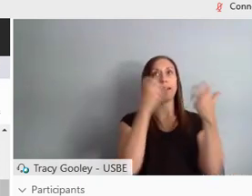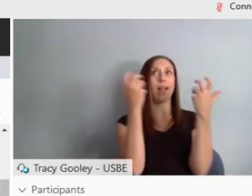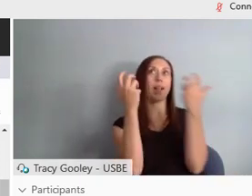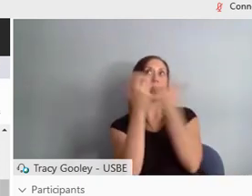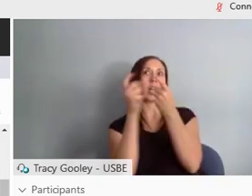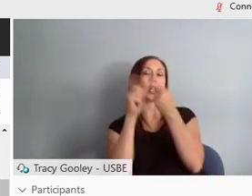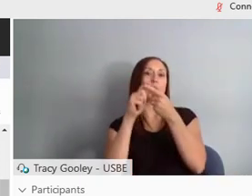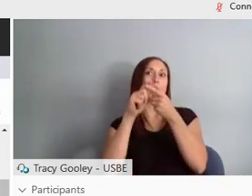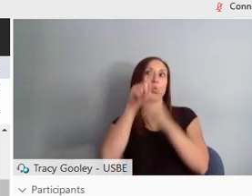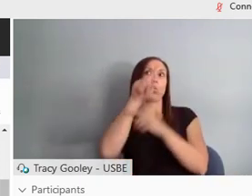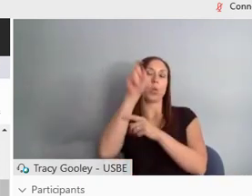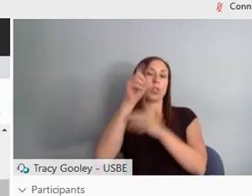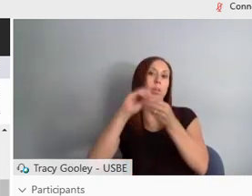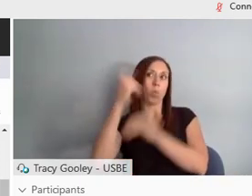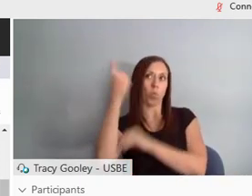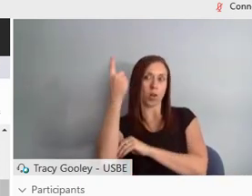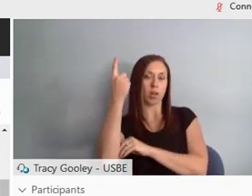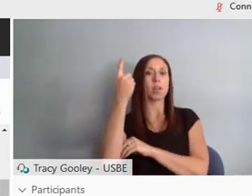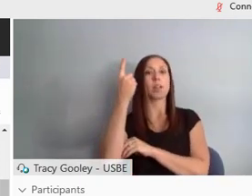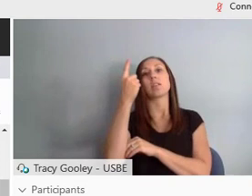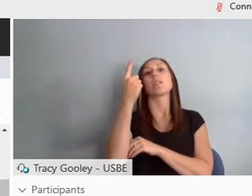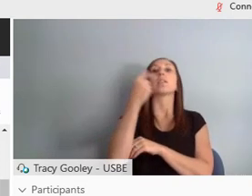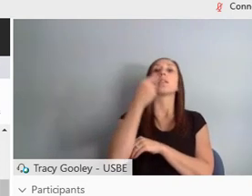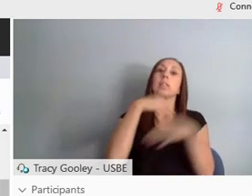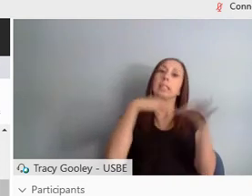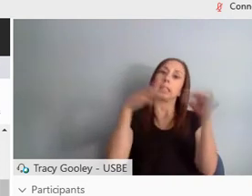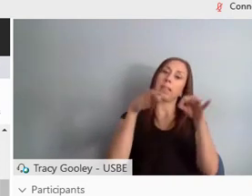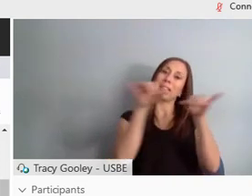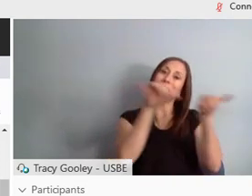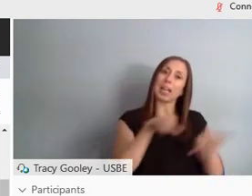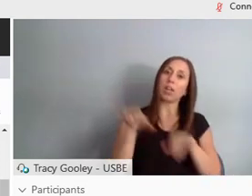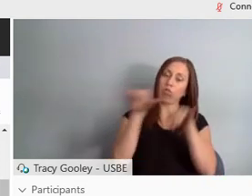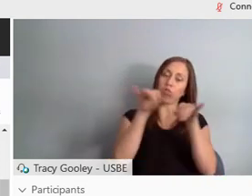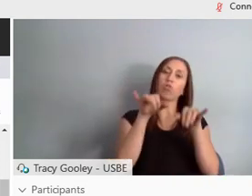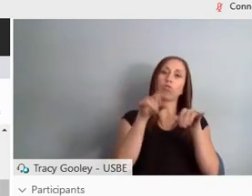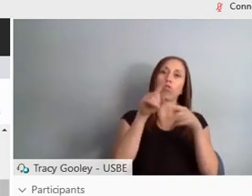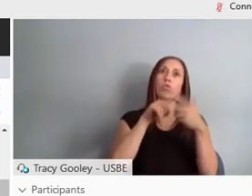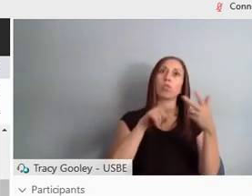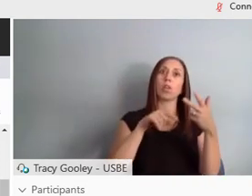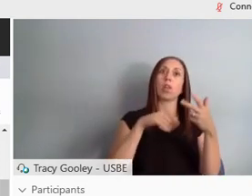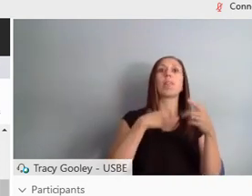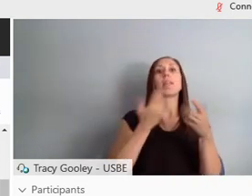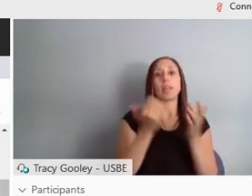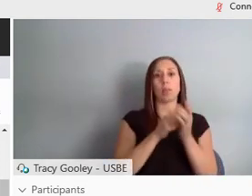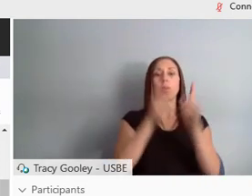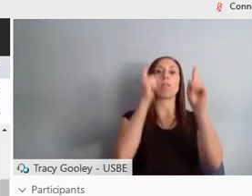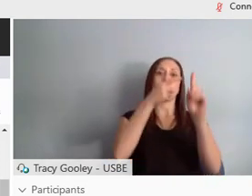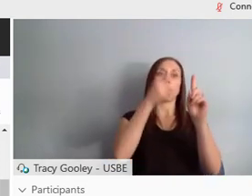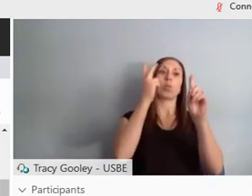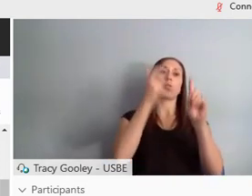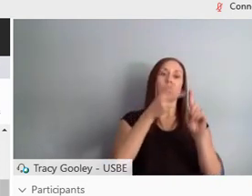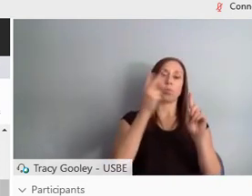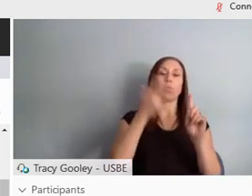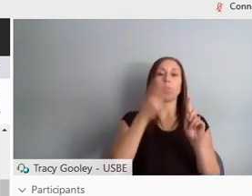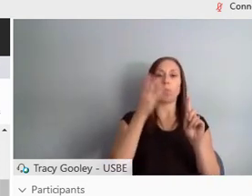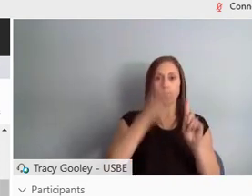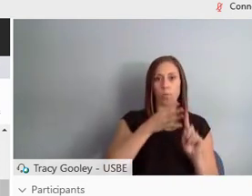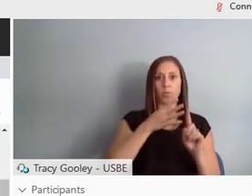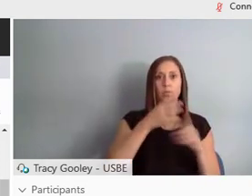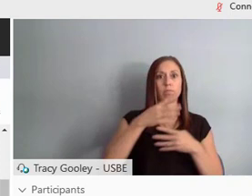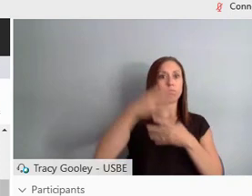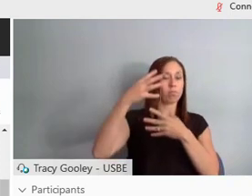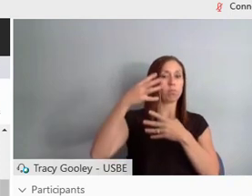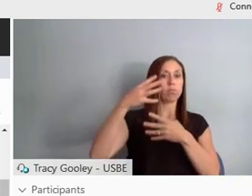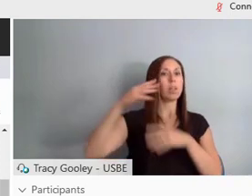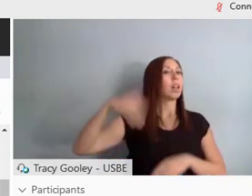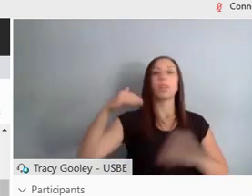align to question number 1. And then it would give you the standard, and then you'll just have the not emerging, approaching target, and at target.